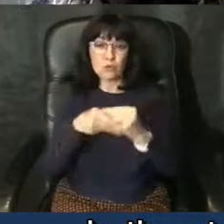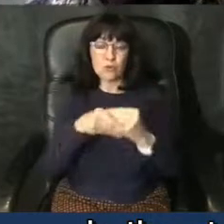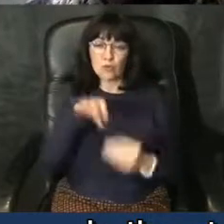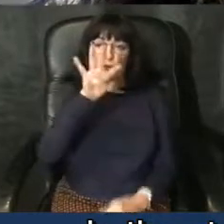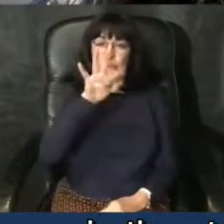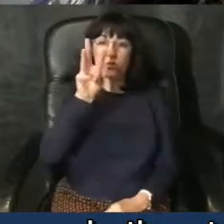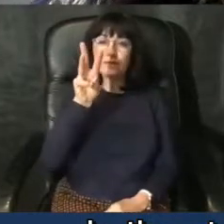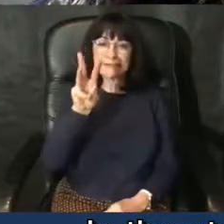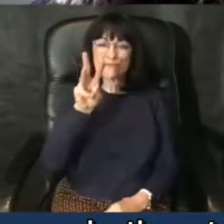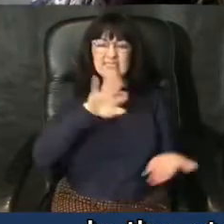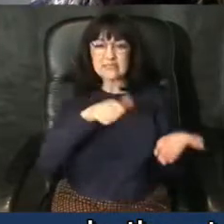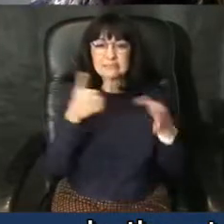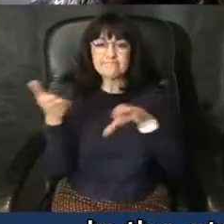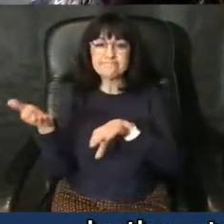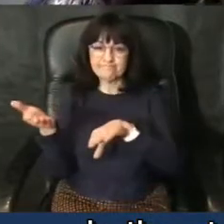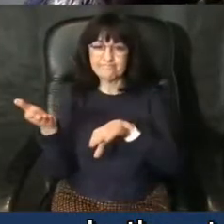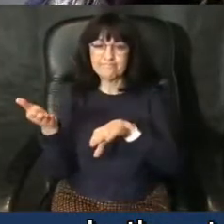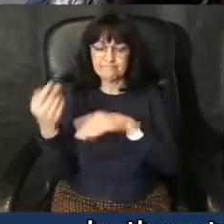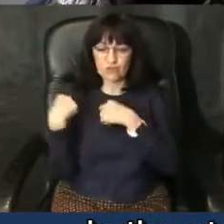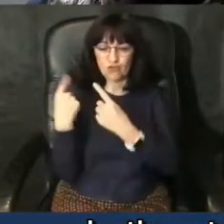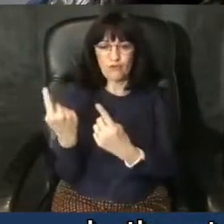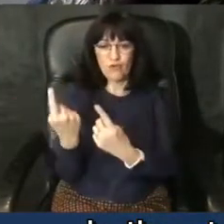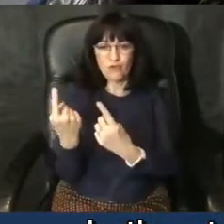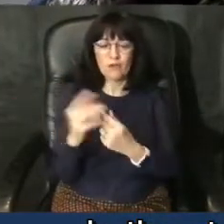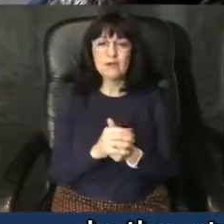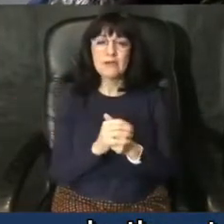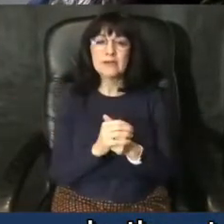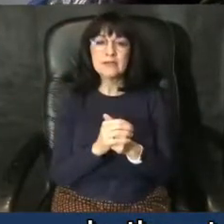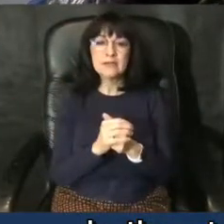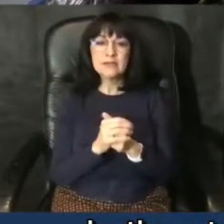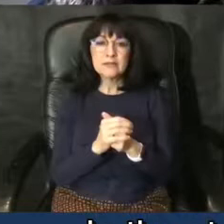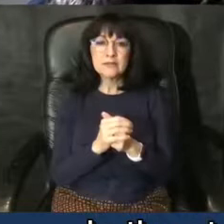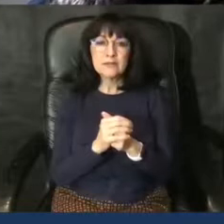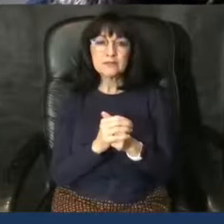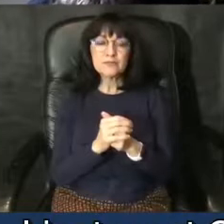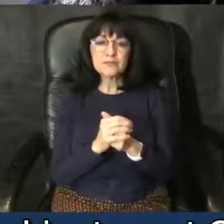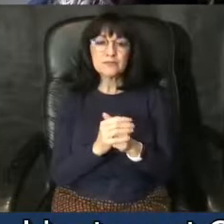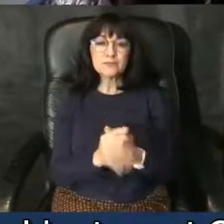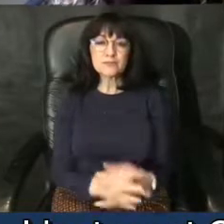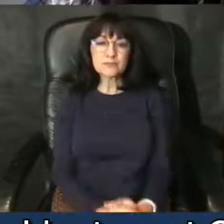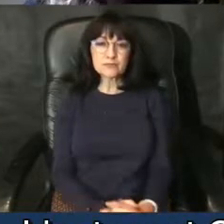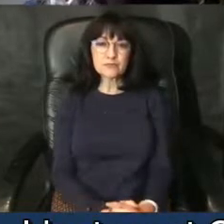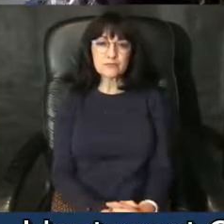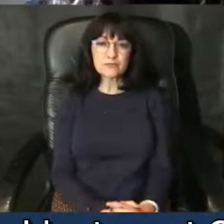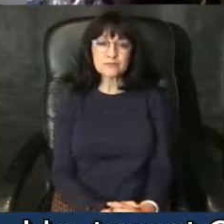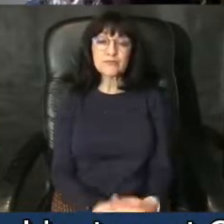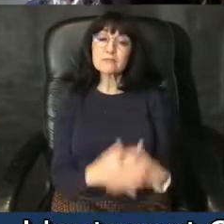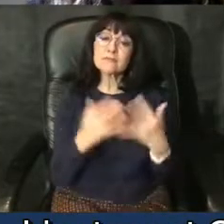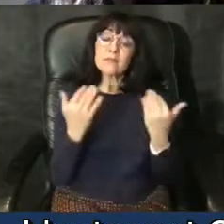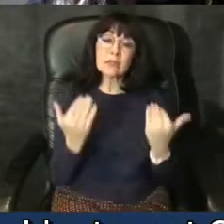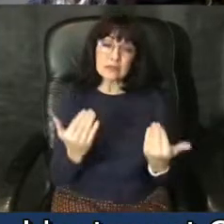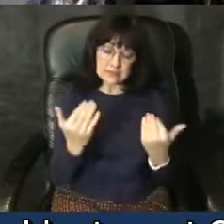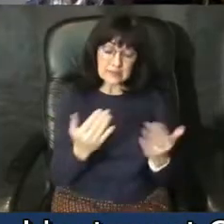Delaware to date. So I want to transition to Lieutenant Governor Bethany